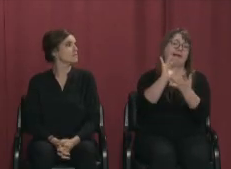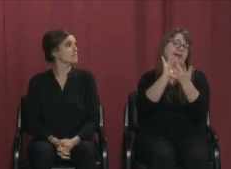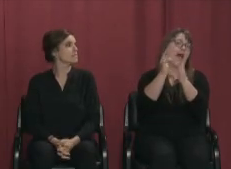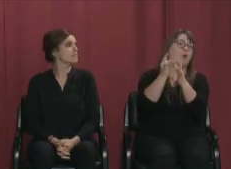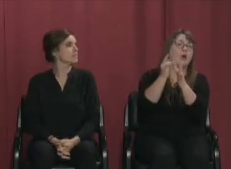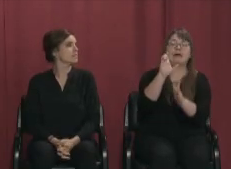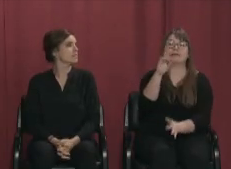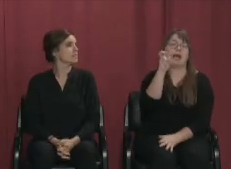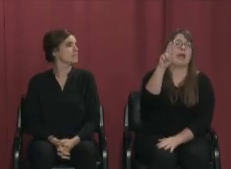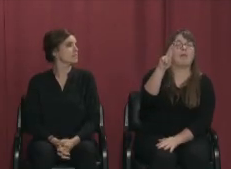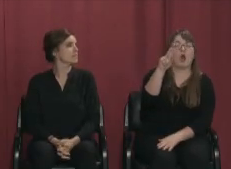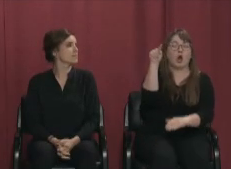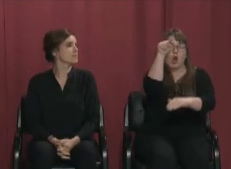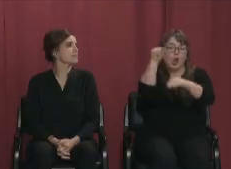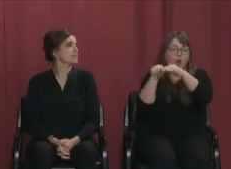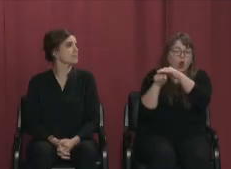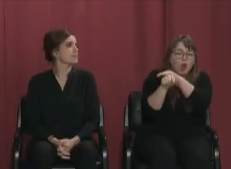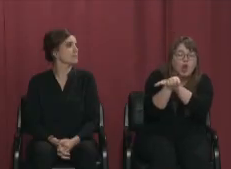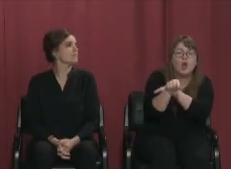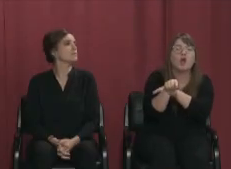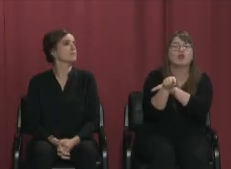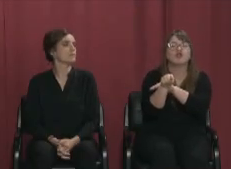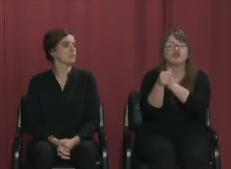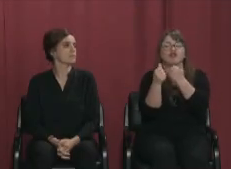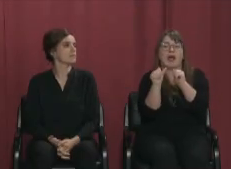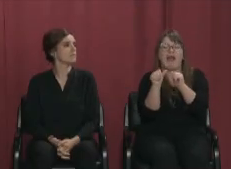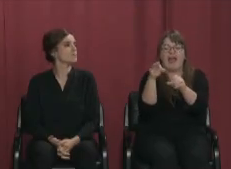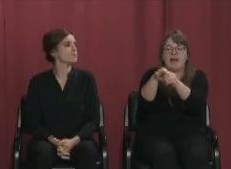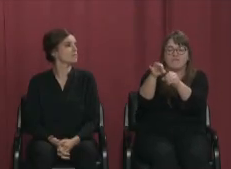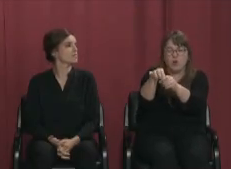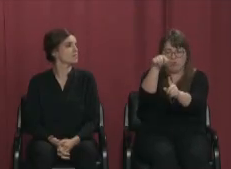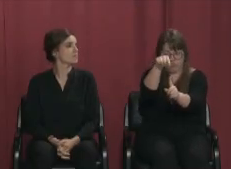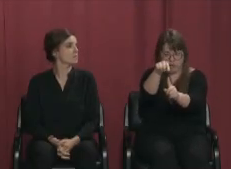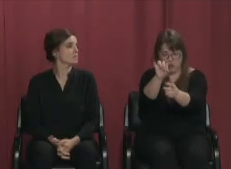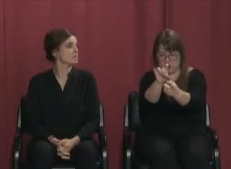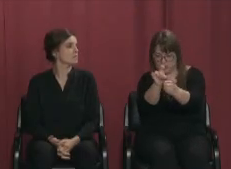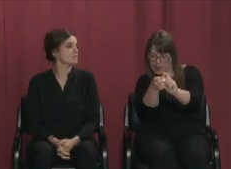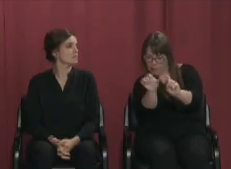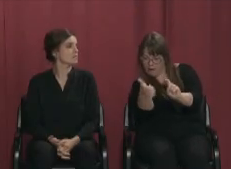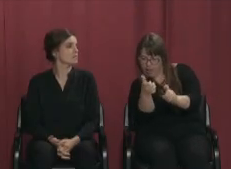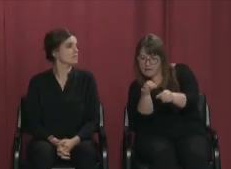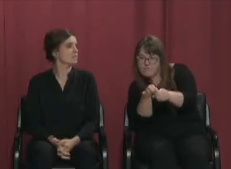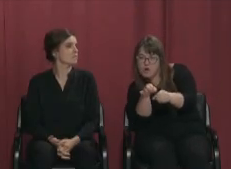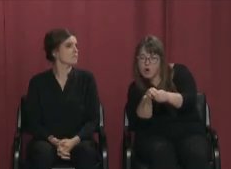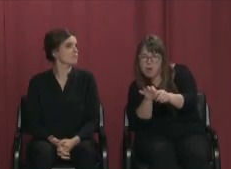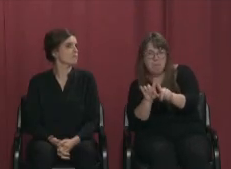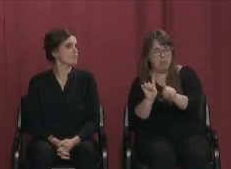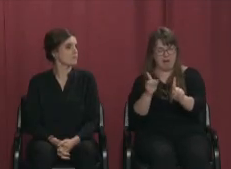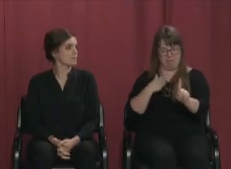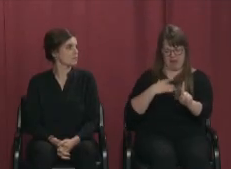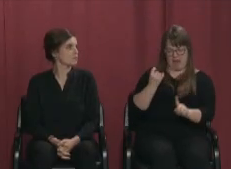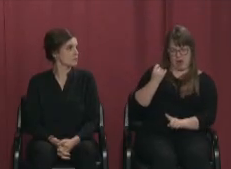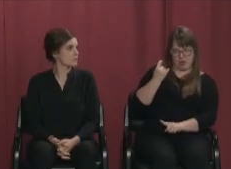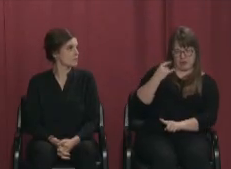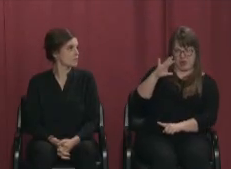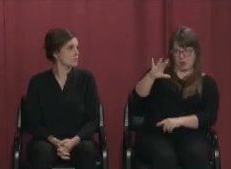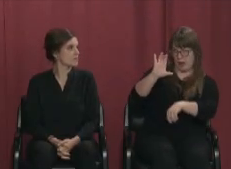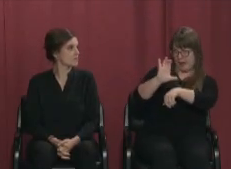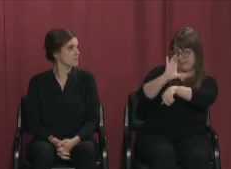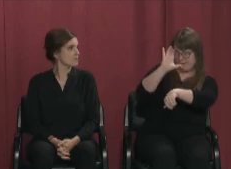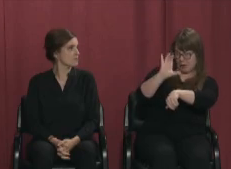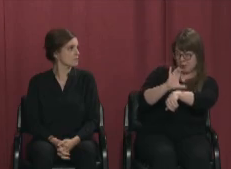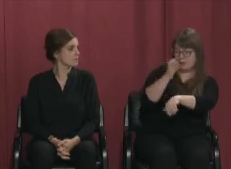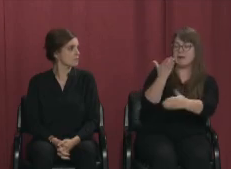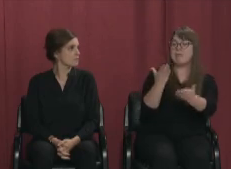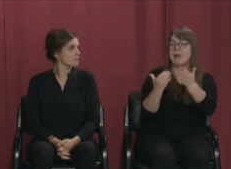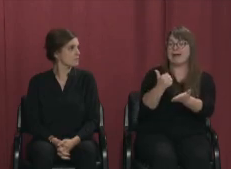sort of like sneak in and change the vote. And my understanding is that the computers that you use, while they might